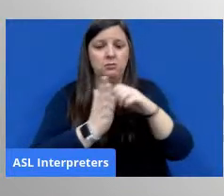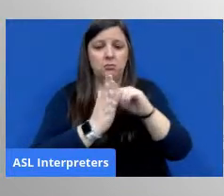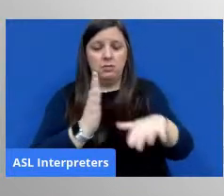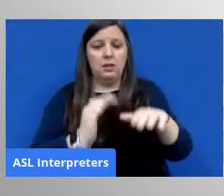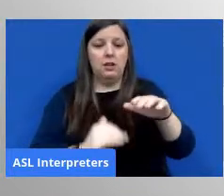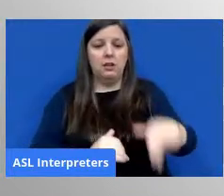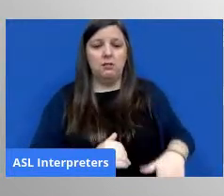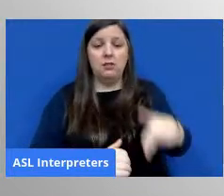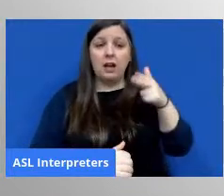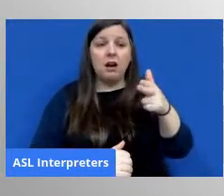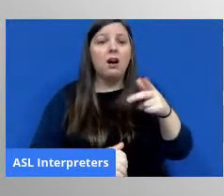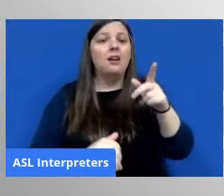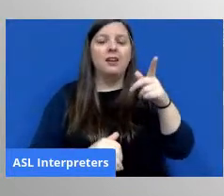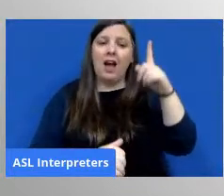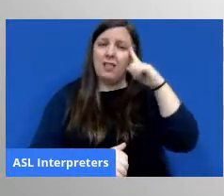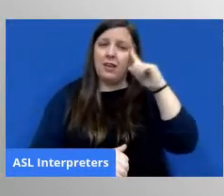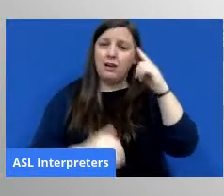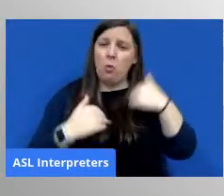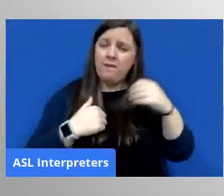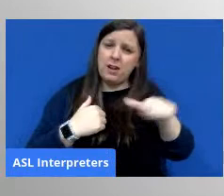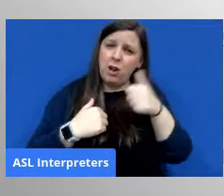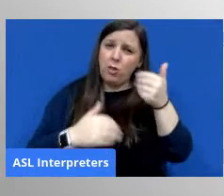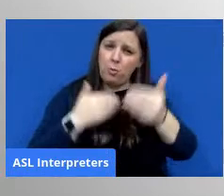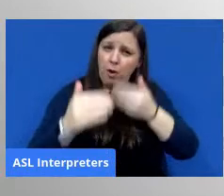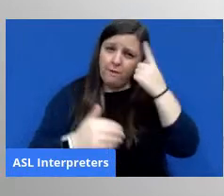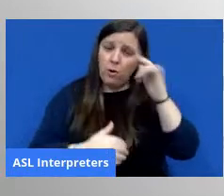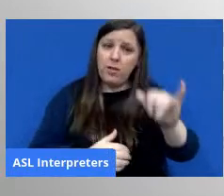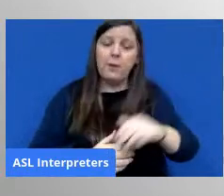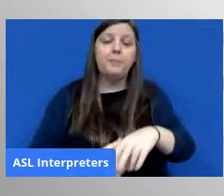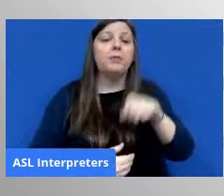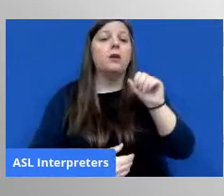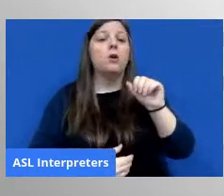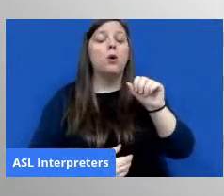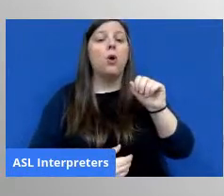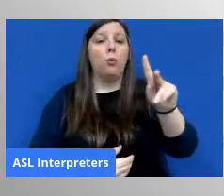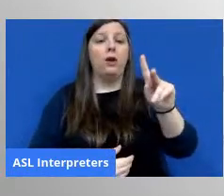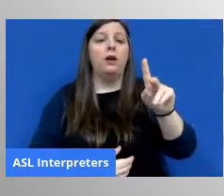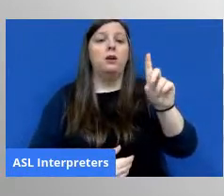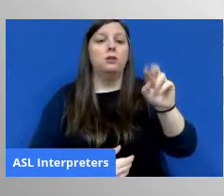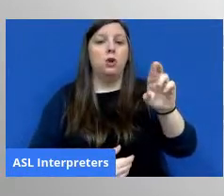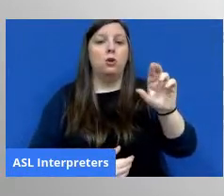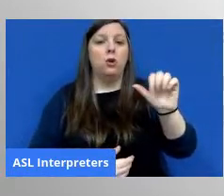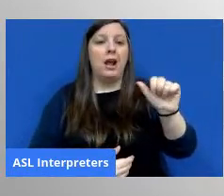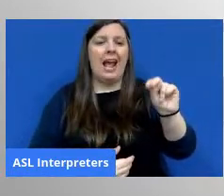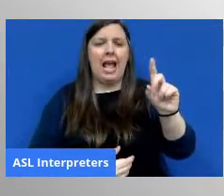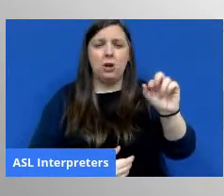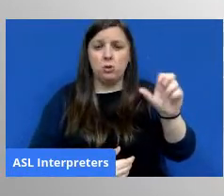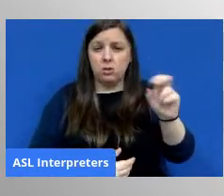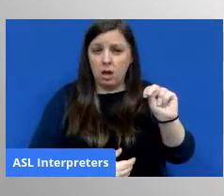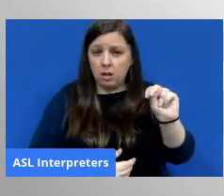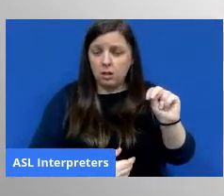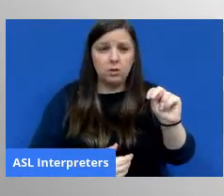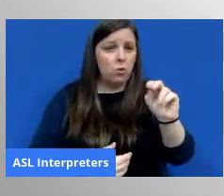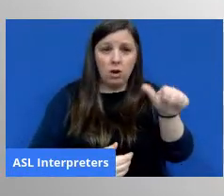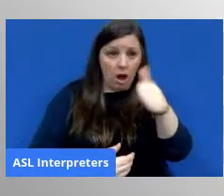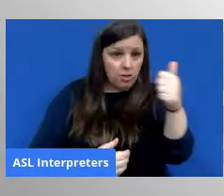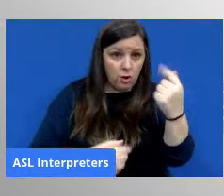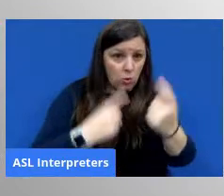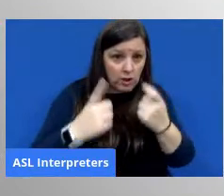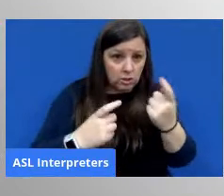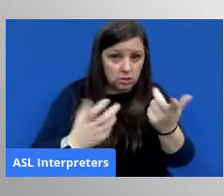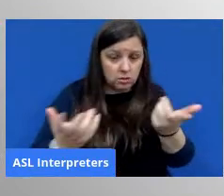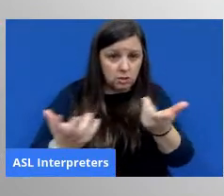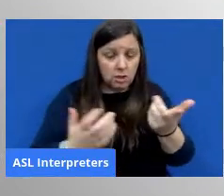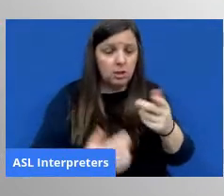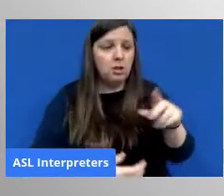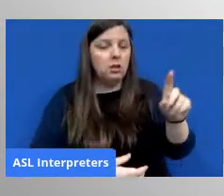It's safety. Okay. Dr. Anderson, and then we'll move to take, was there another question? Dr.